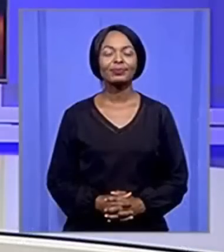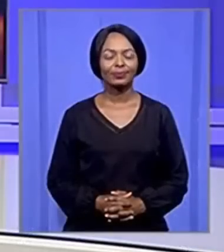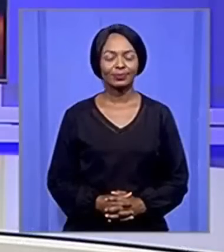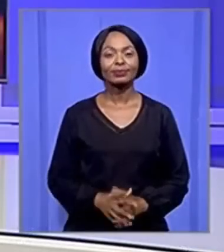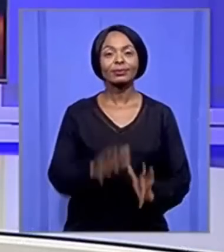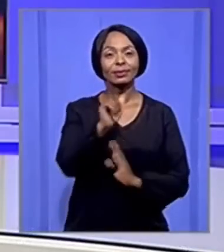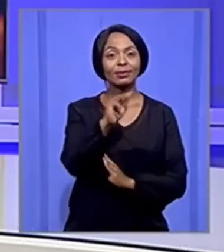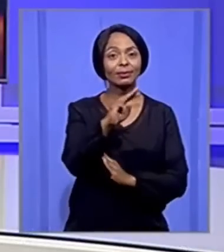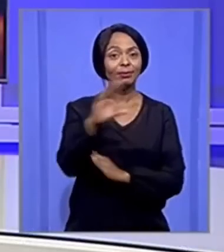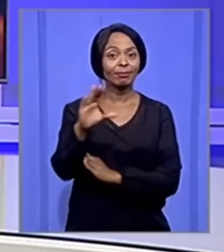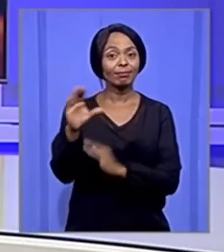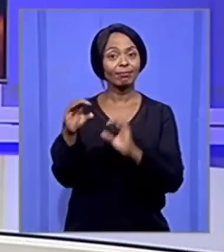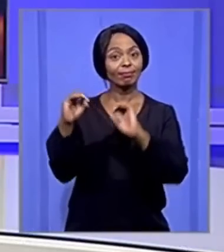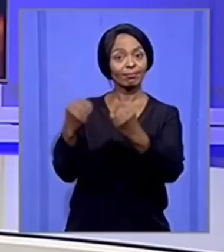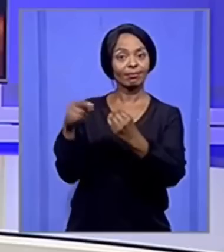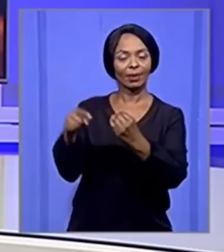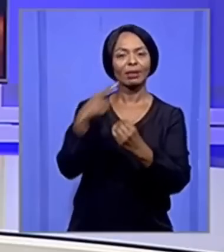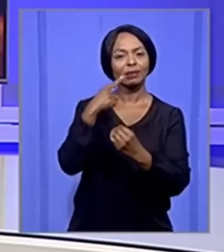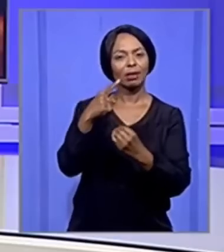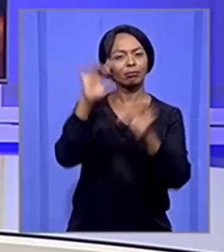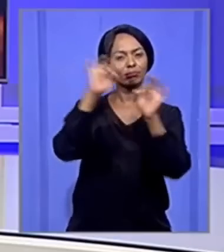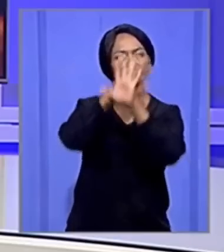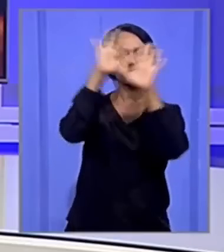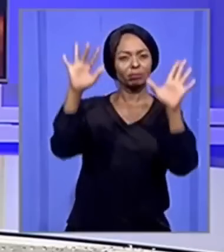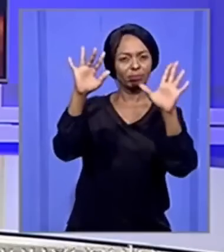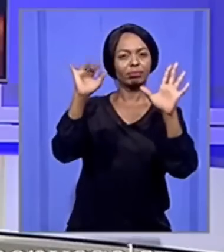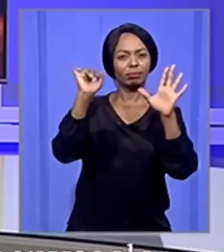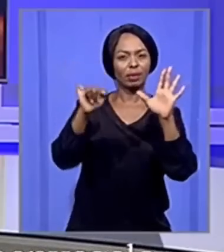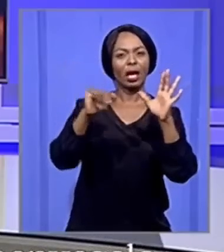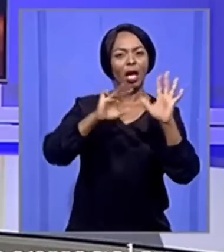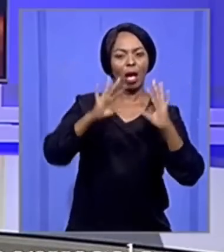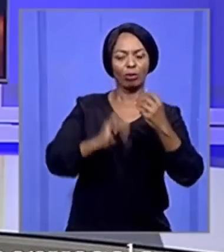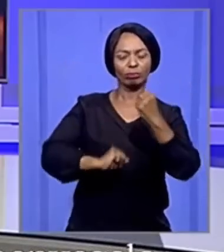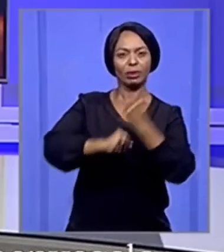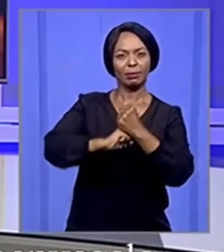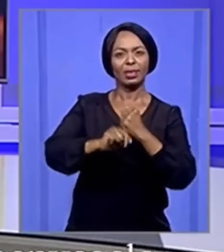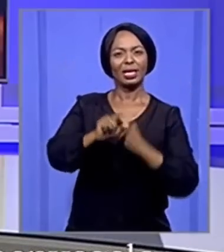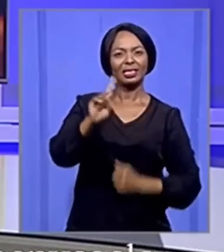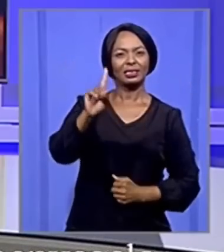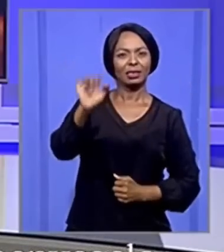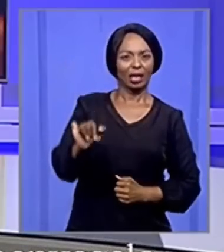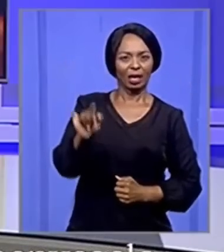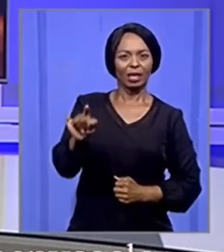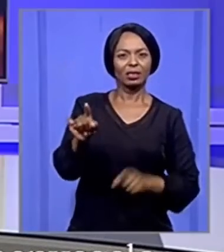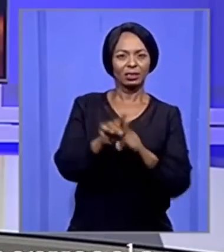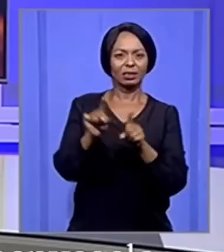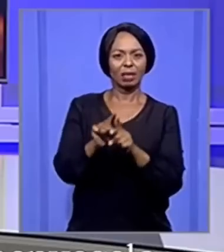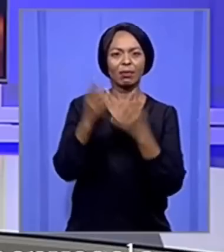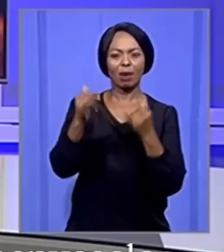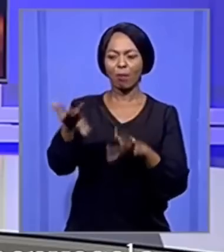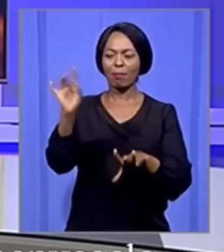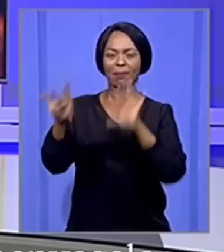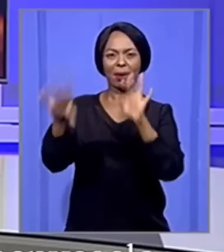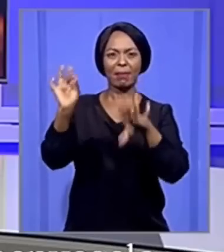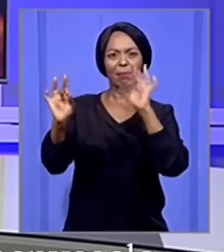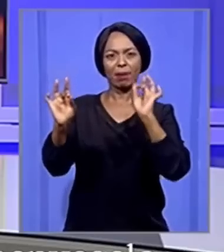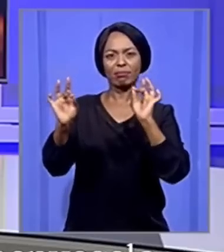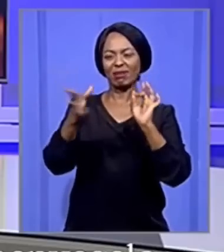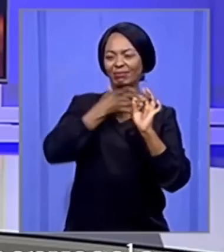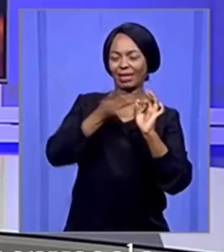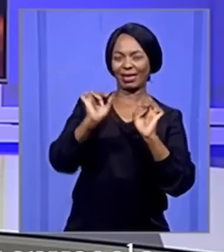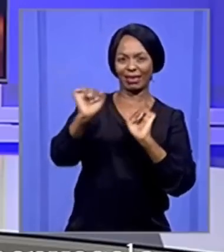ANC ya re e na le tshedimosetso e tshegetsang dipego tsa yone tsa gore Democratic Alliance le yone thapa go ya ka botokololo jwa